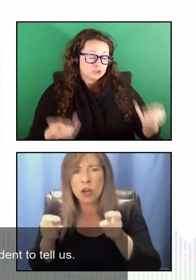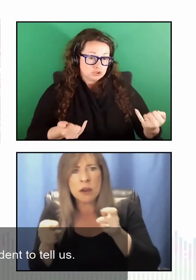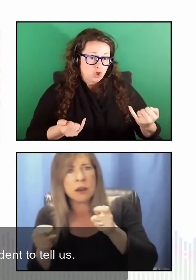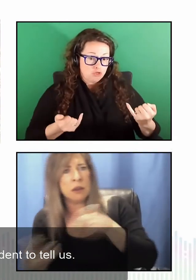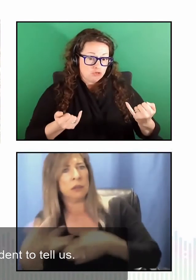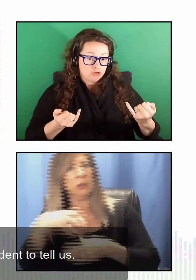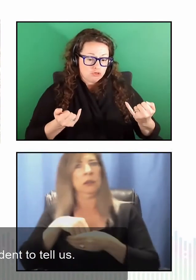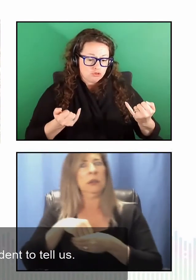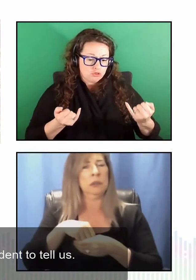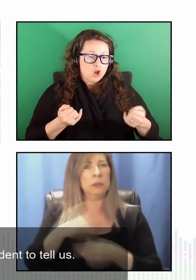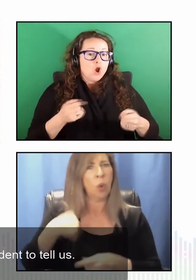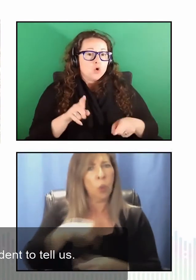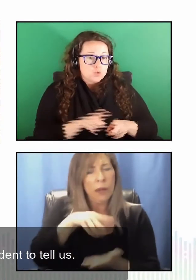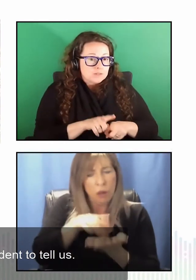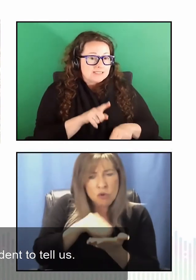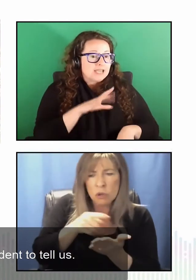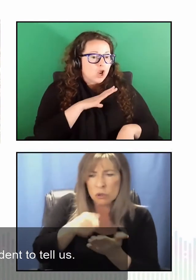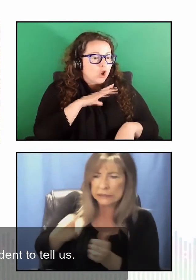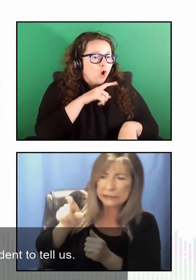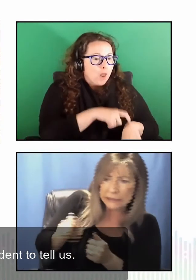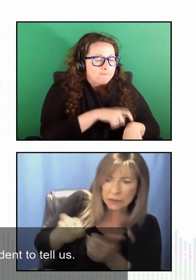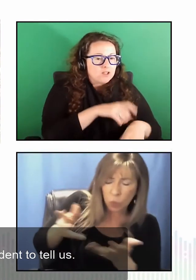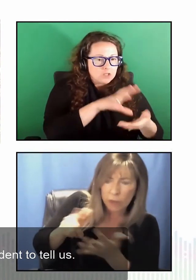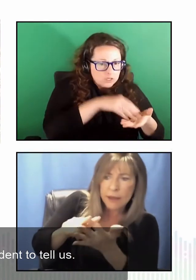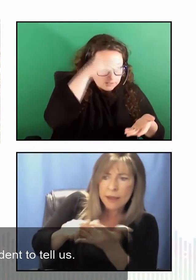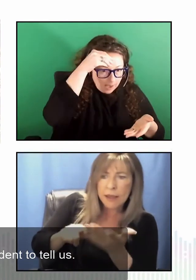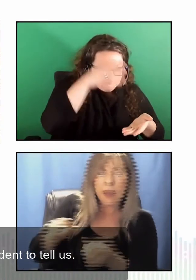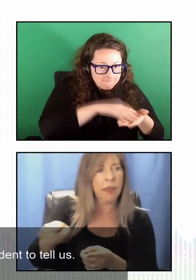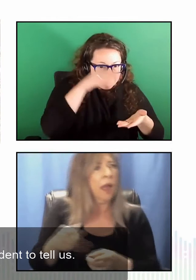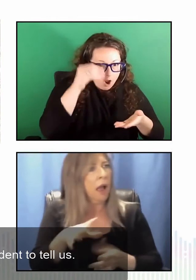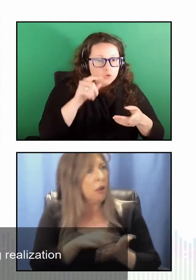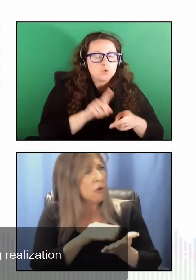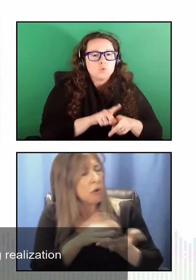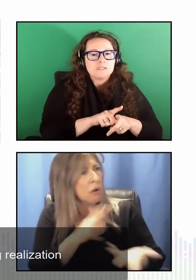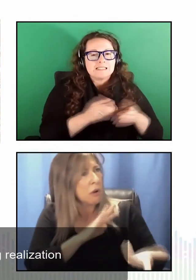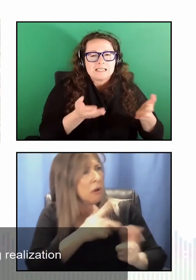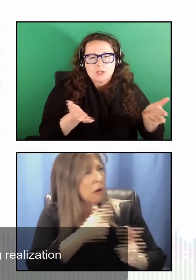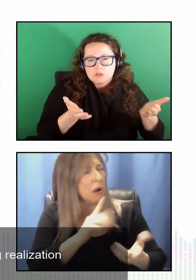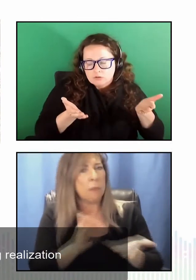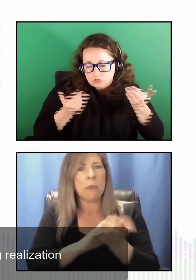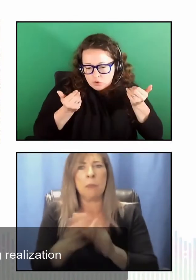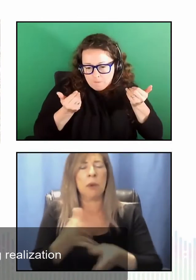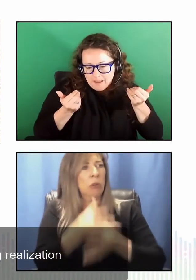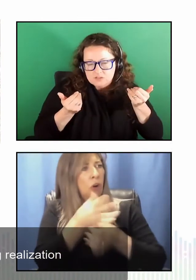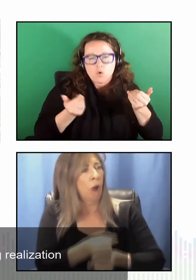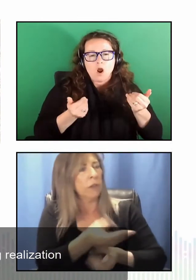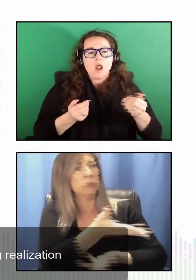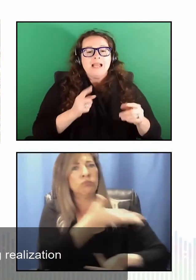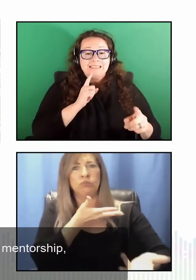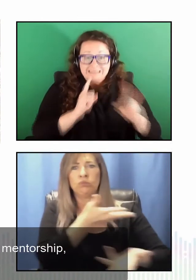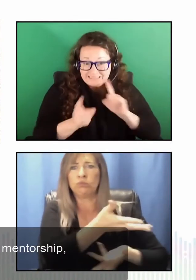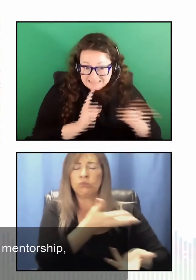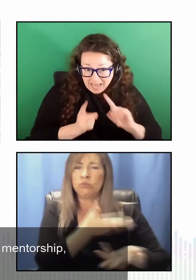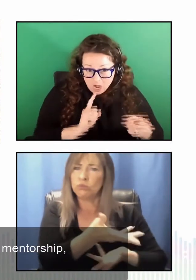people needed as they became more confident to tell us. The dialogue grew. There was a growing realization